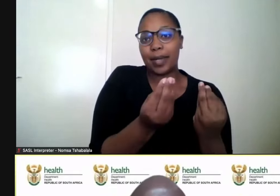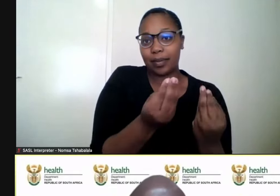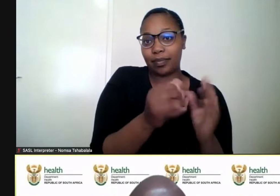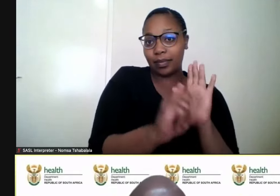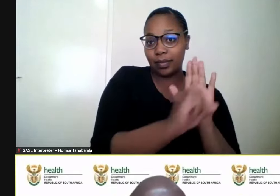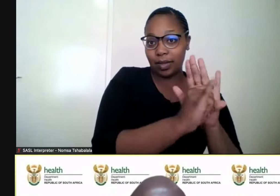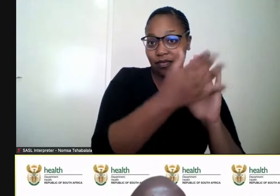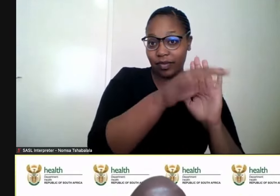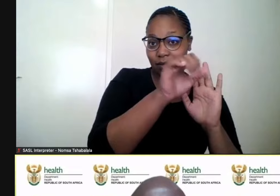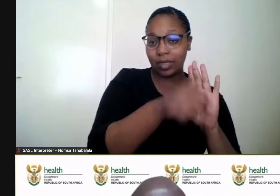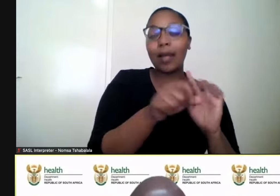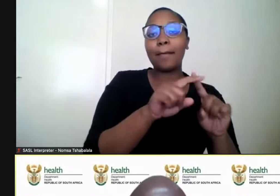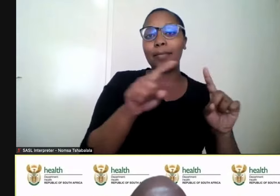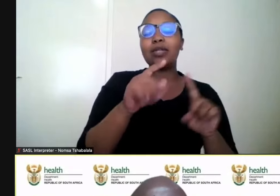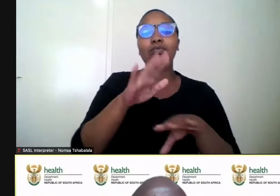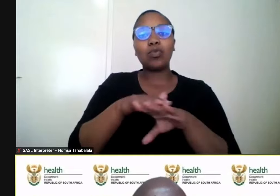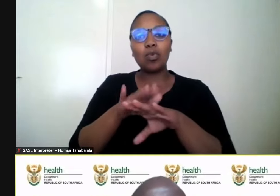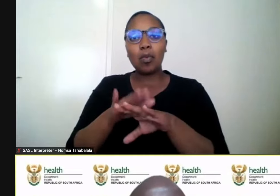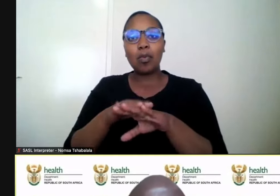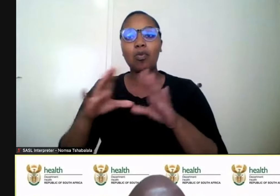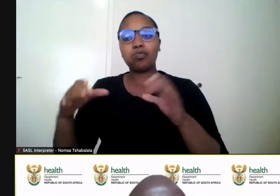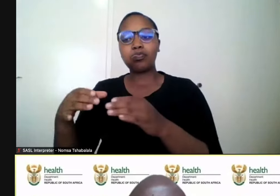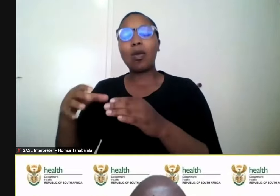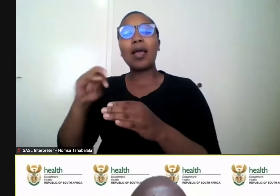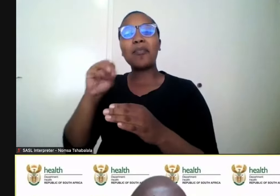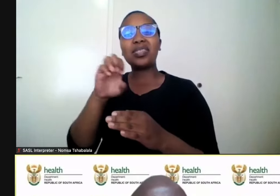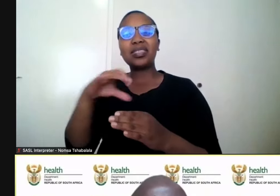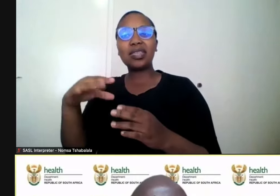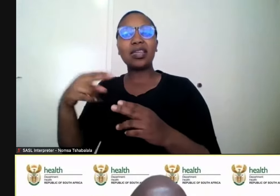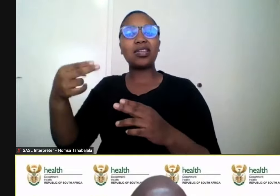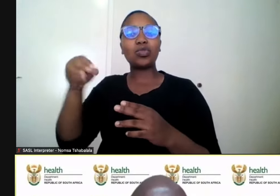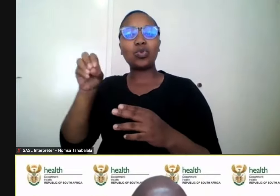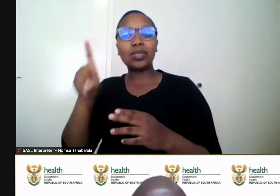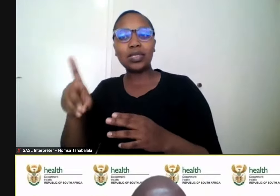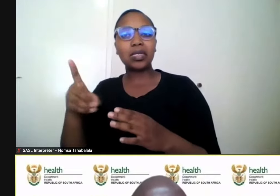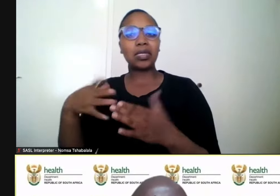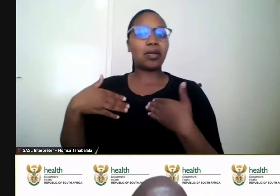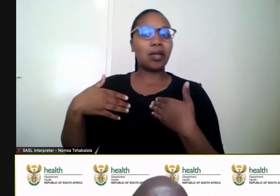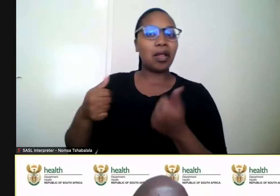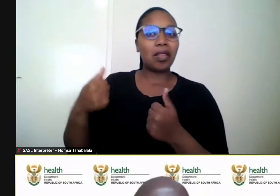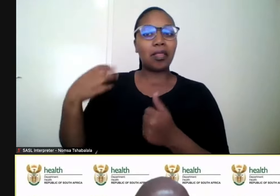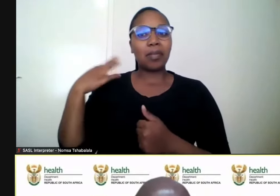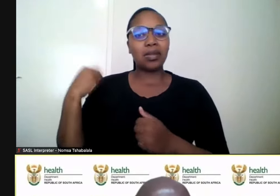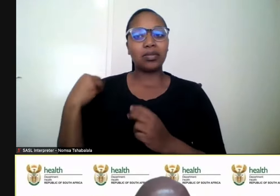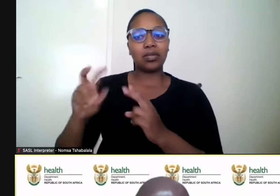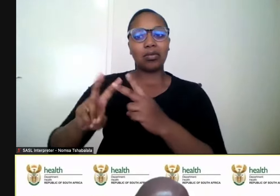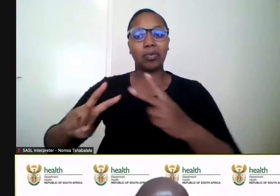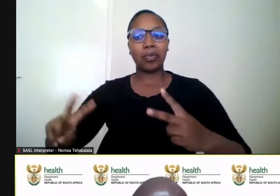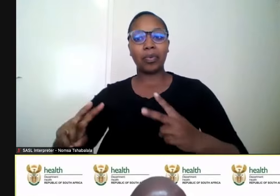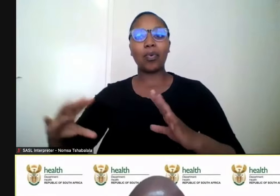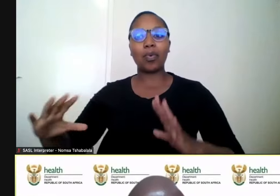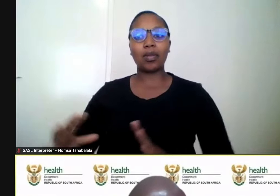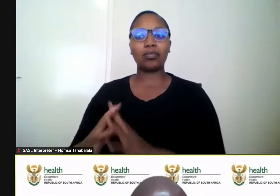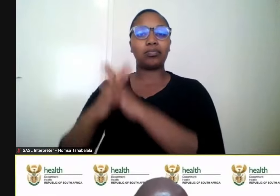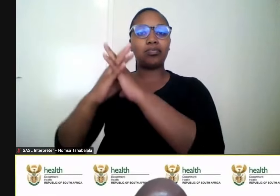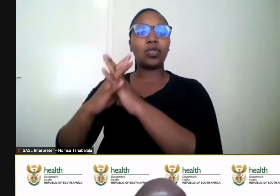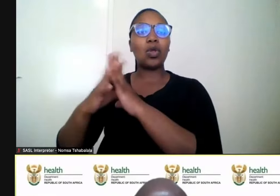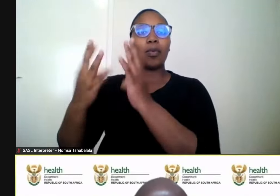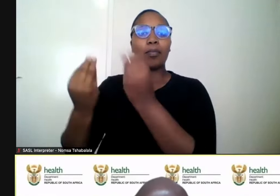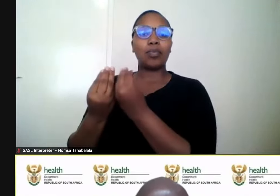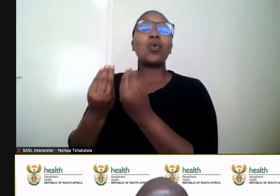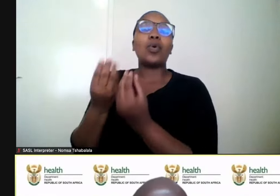including with the cabinet, including consultation with premiers, as the president would do that at some